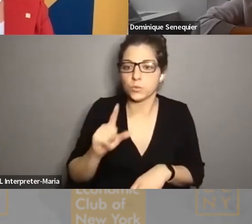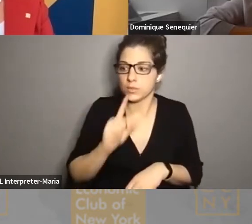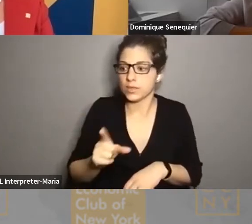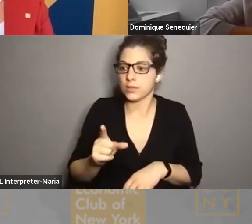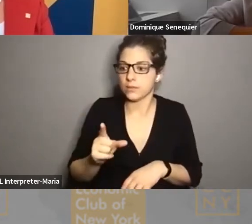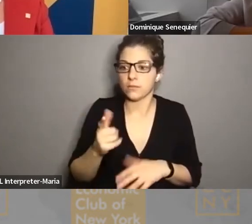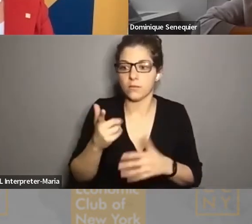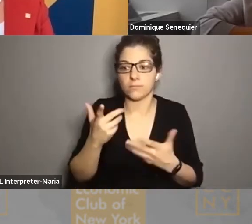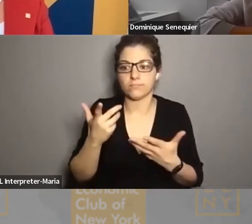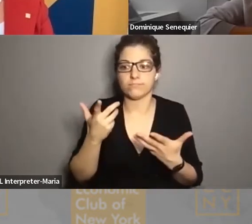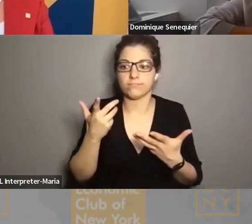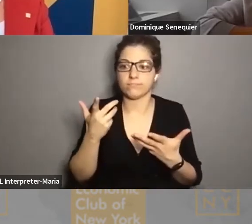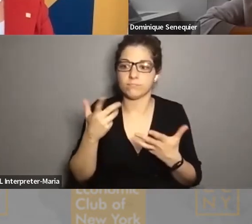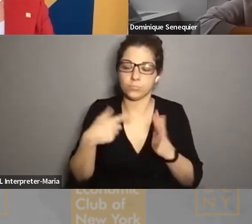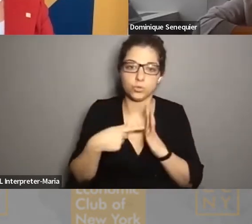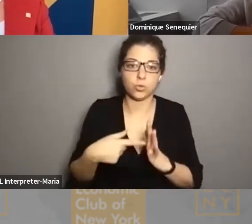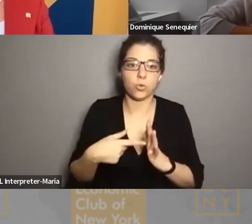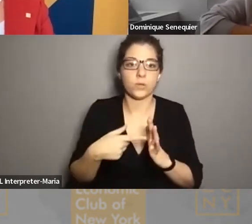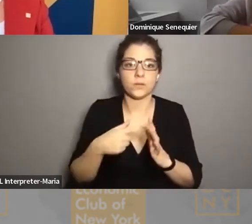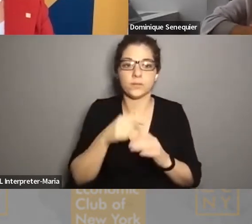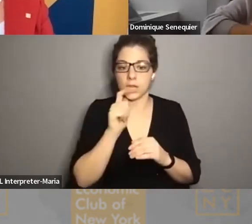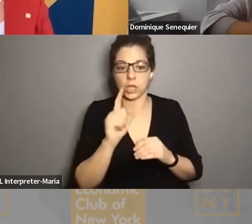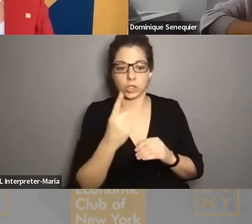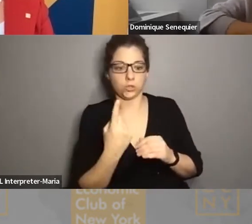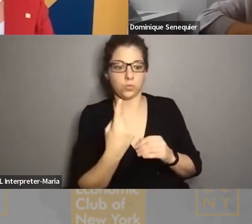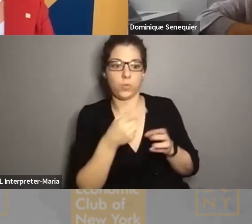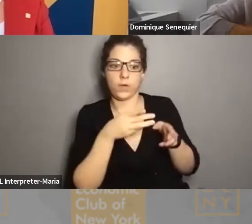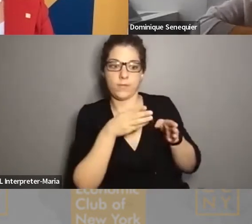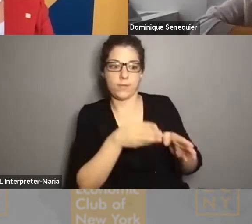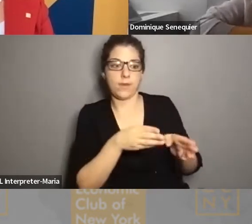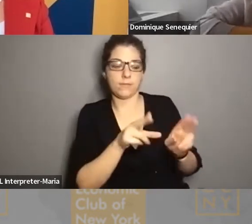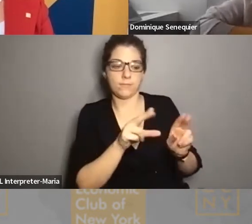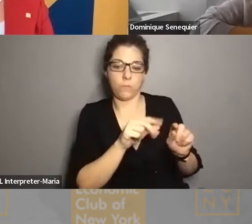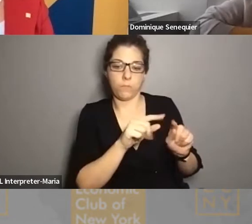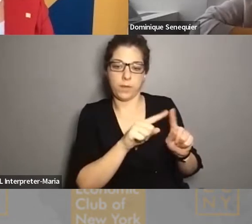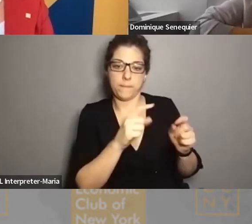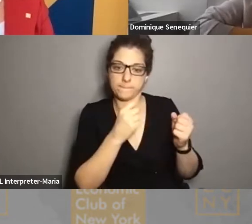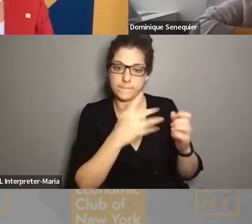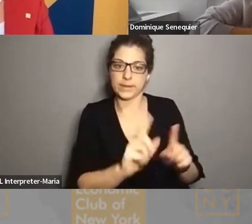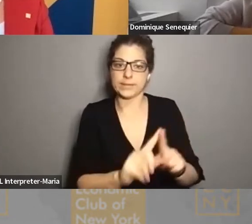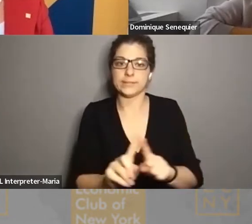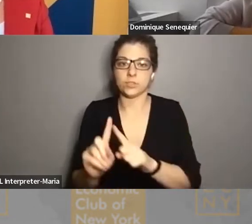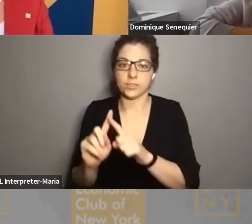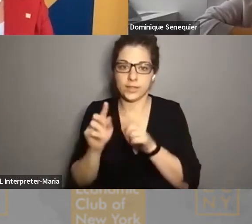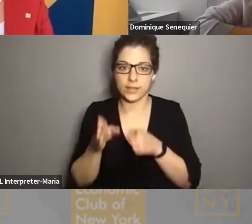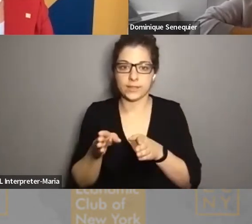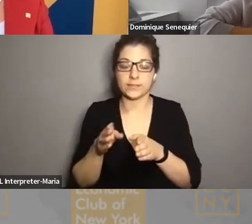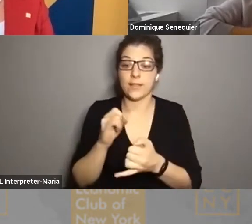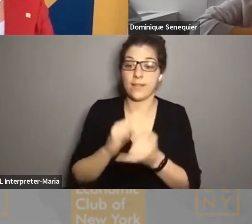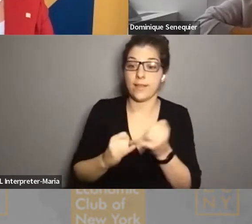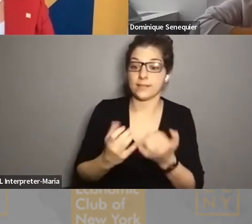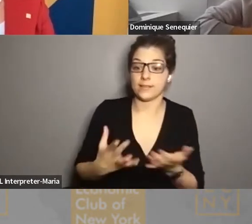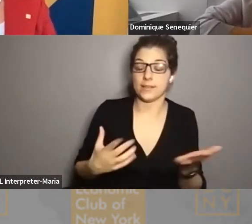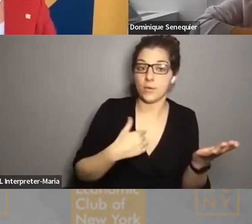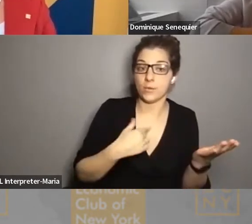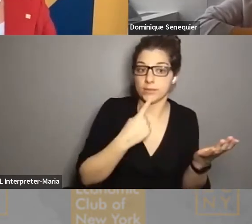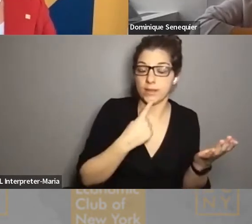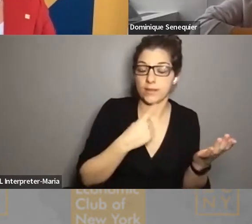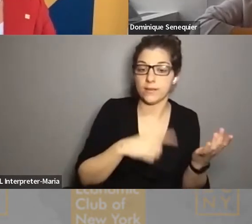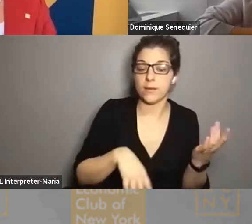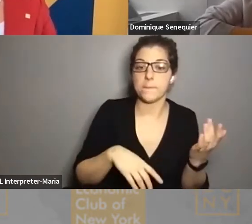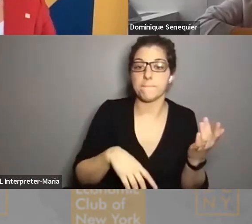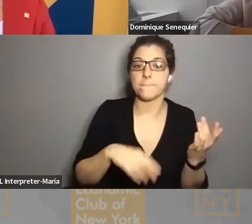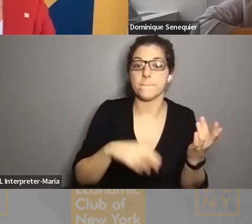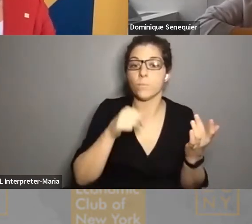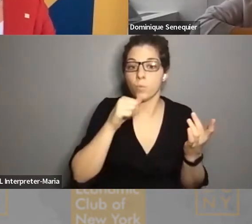are showing that you're not just swimming in one lane, but you're swimming in many lanes. And the last thing I would say is that